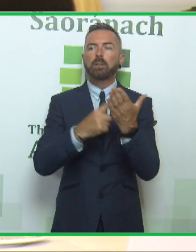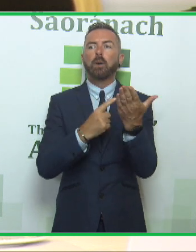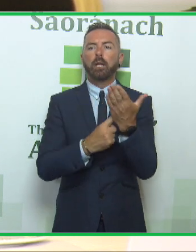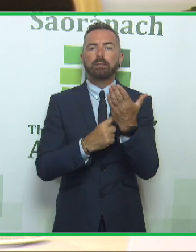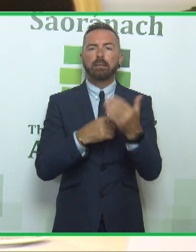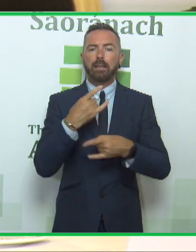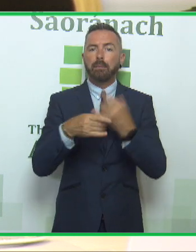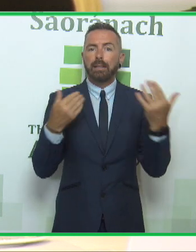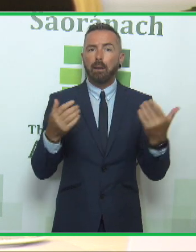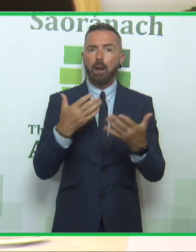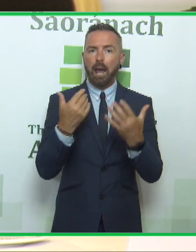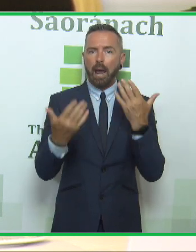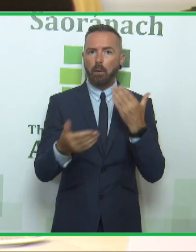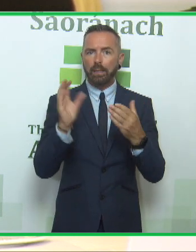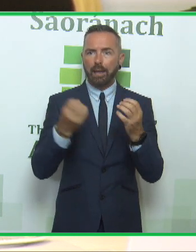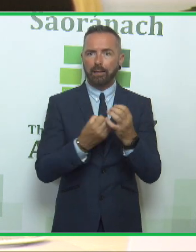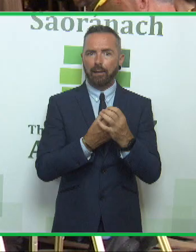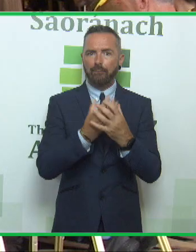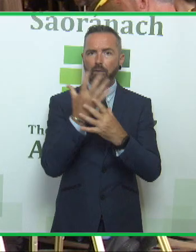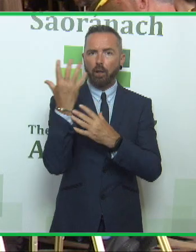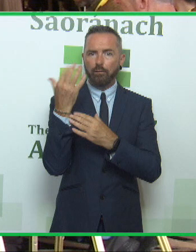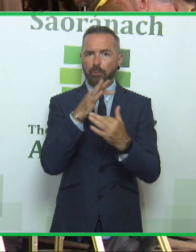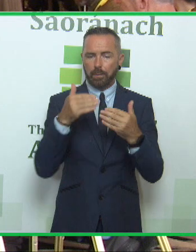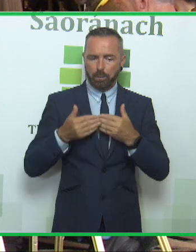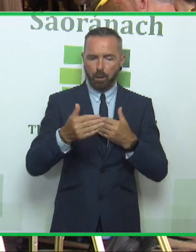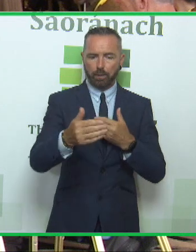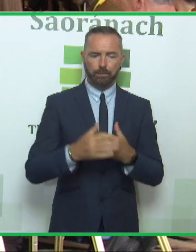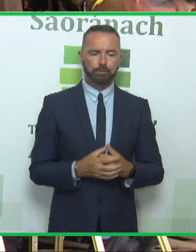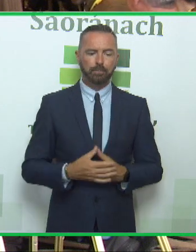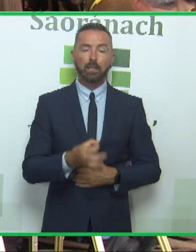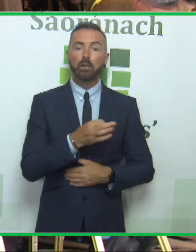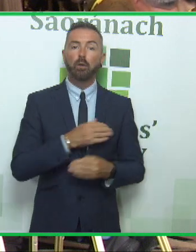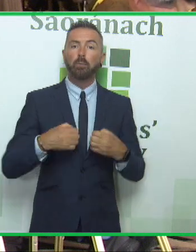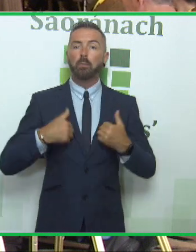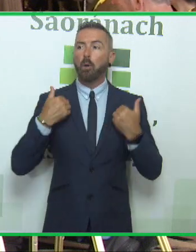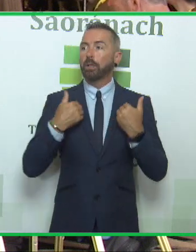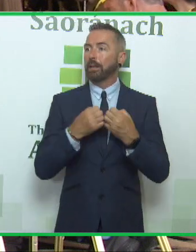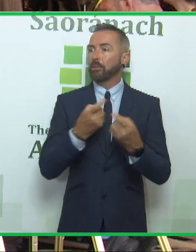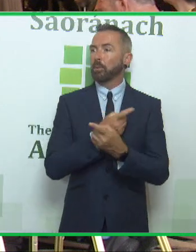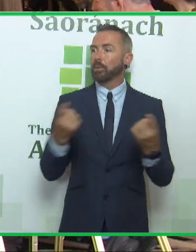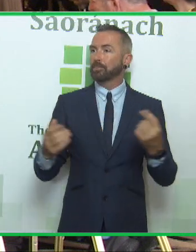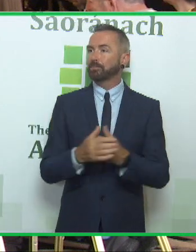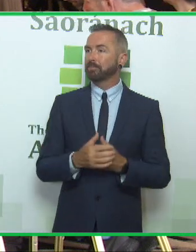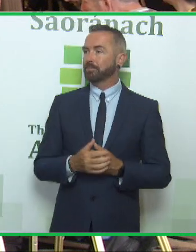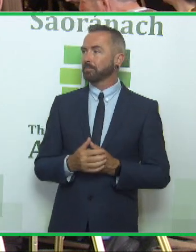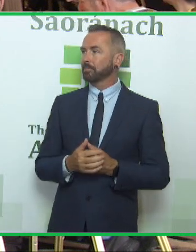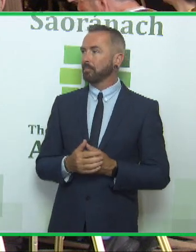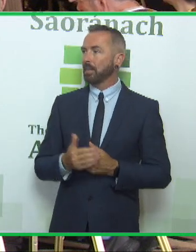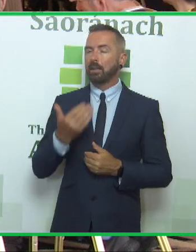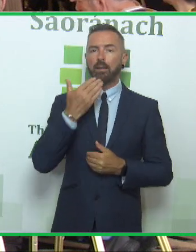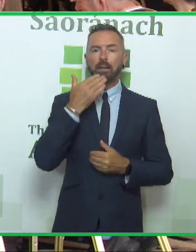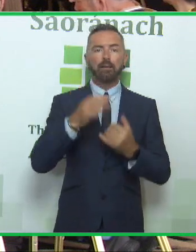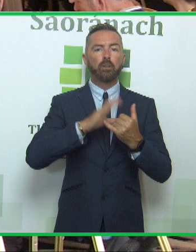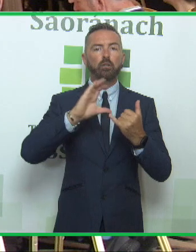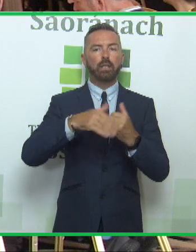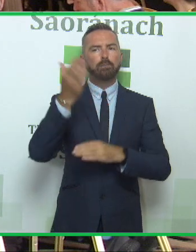think we can evolve it from now. So Jim, over to you. Thank you. Good morning, everyone. Thank you for the opportunity